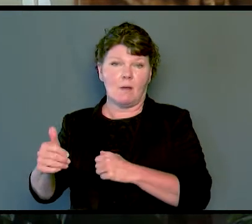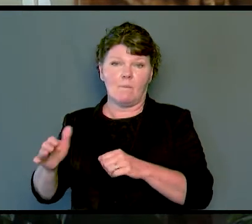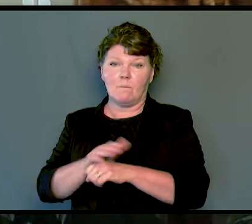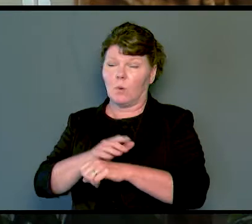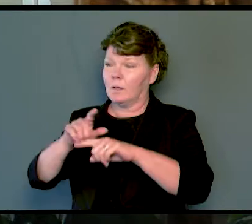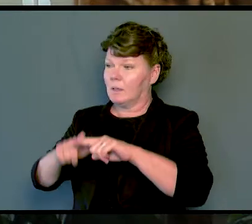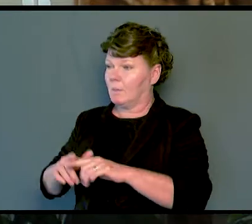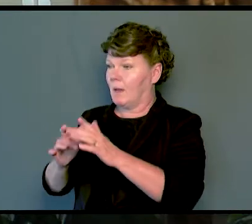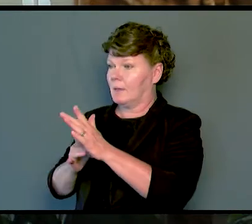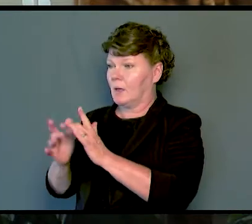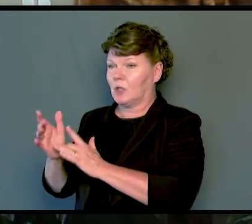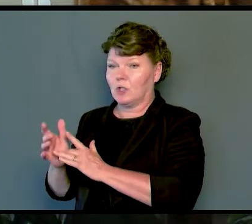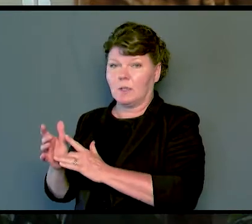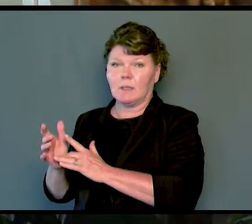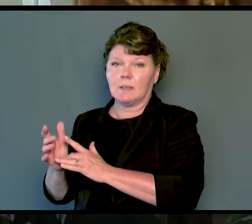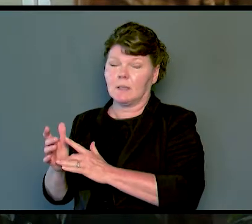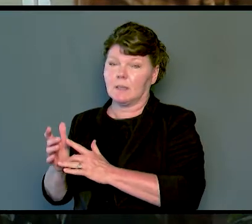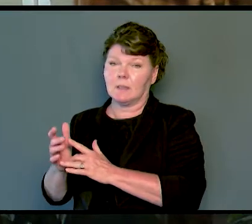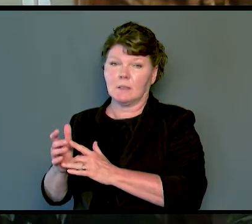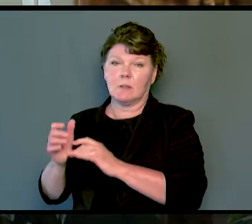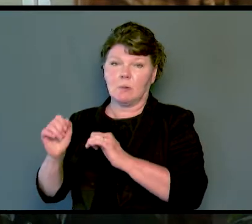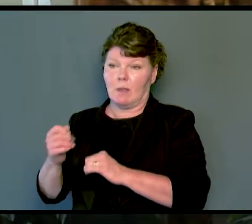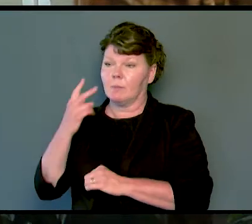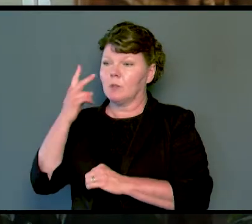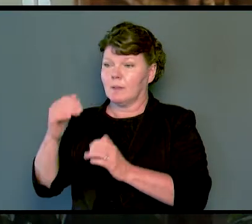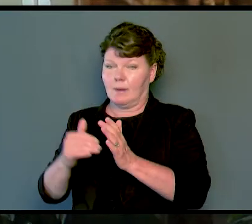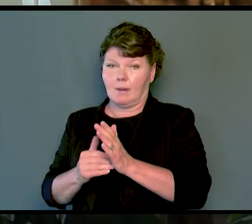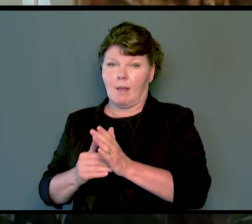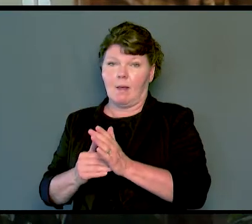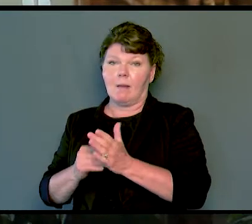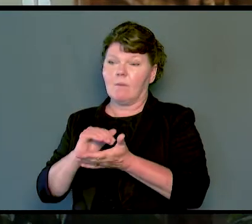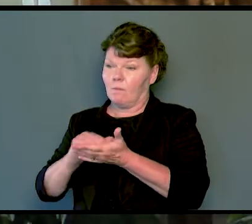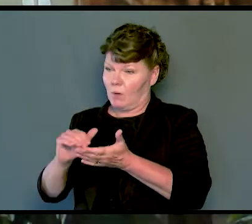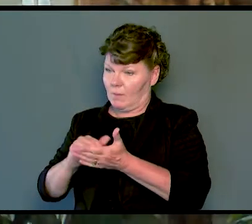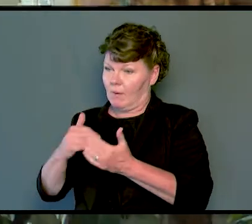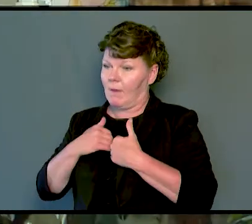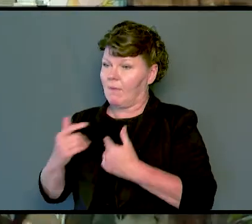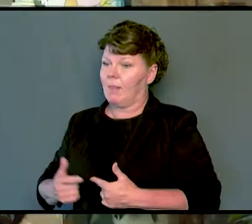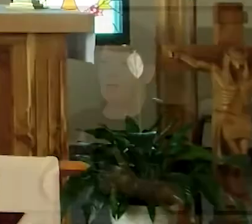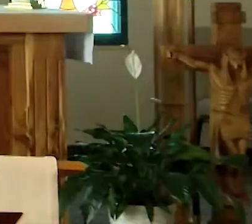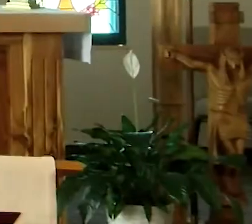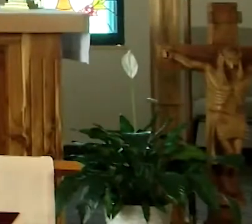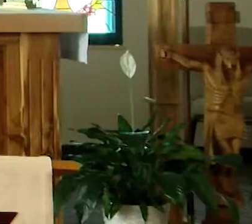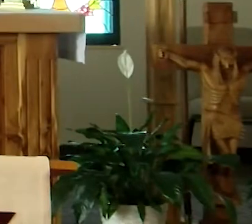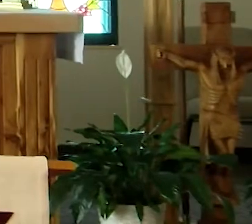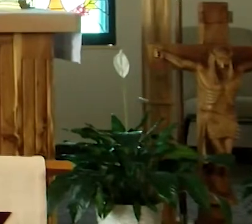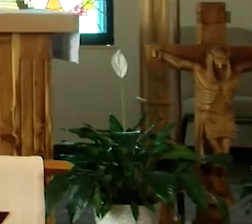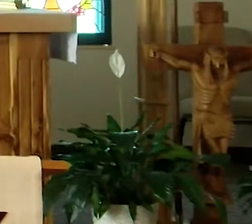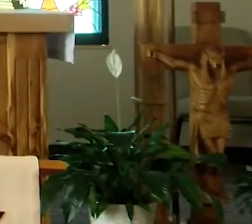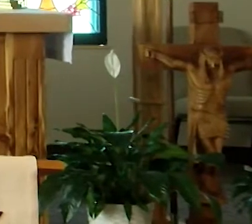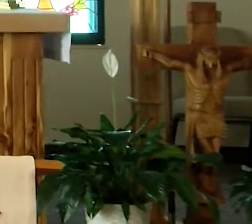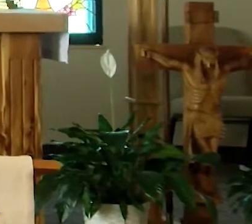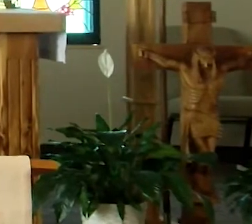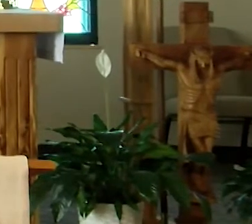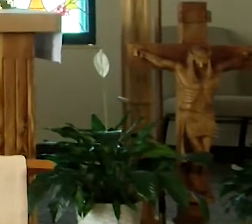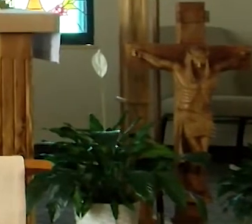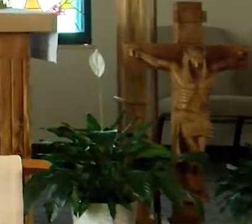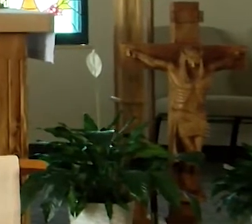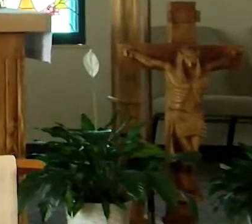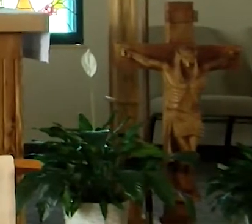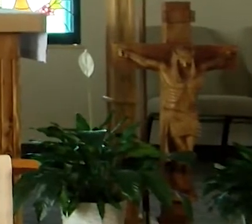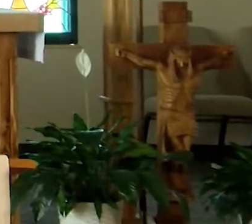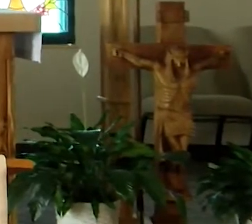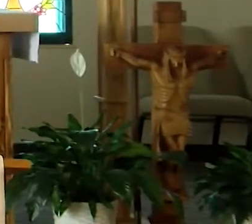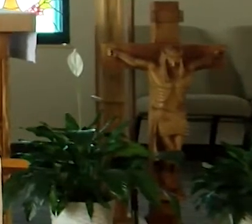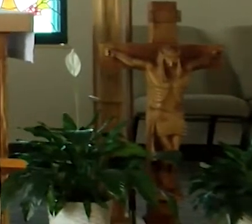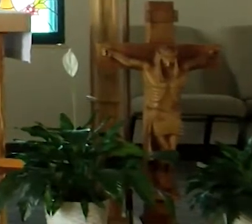on Jesus to receive his sight and to be forgiven and have eternal life with God. The service will begin after